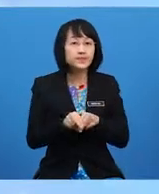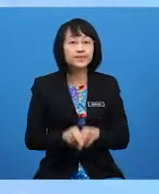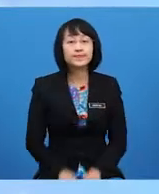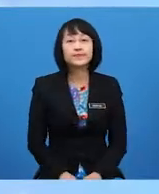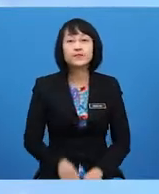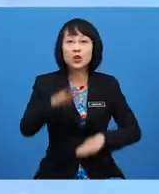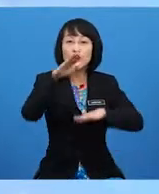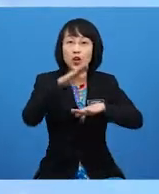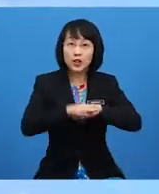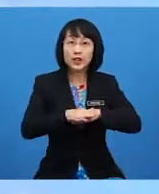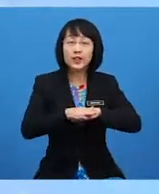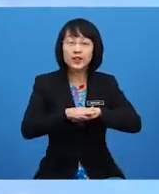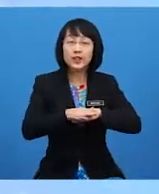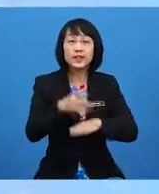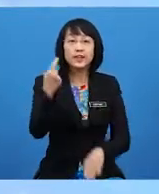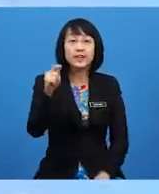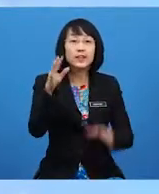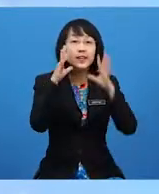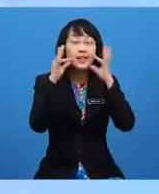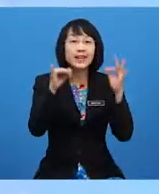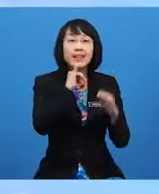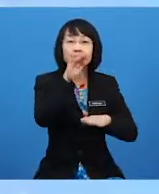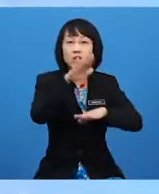cat is on the box.